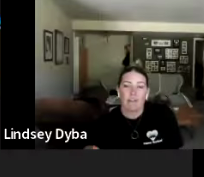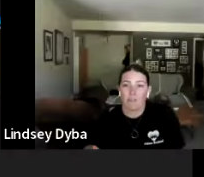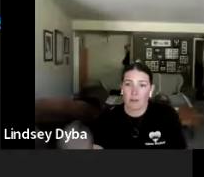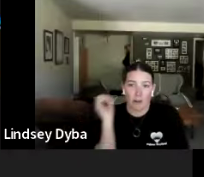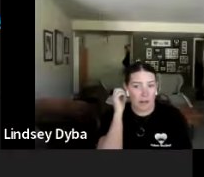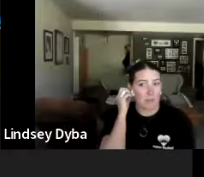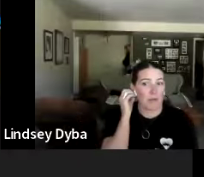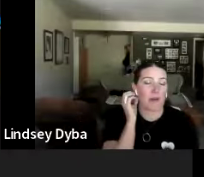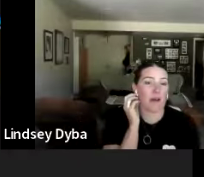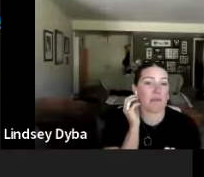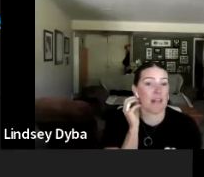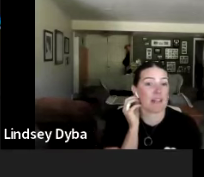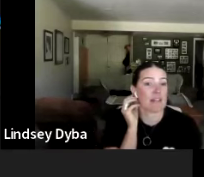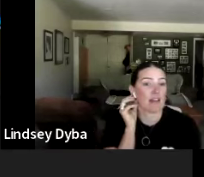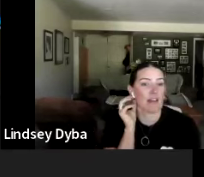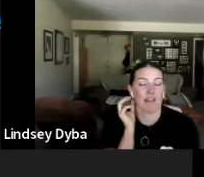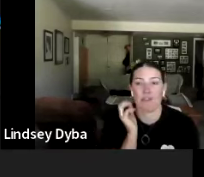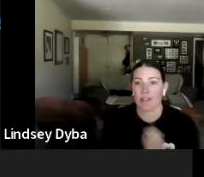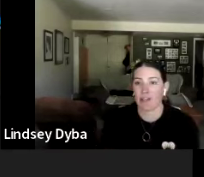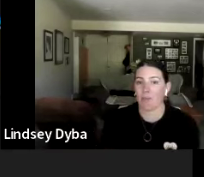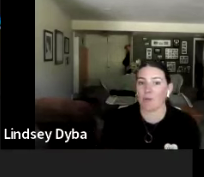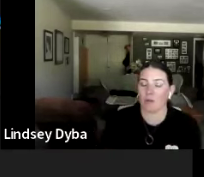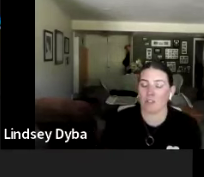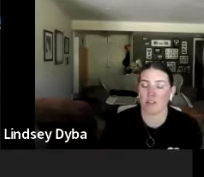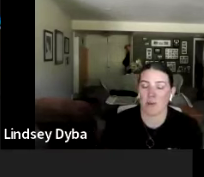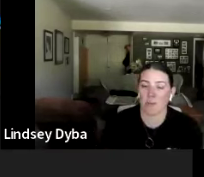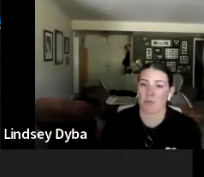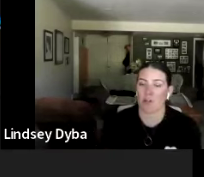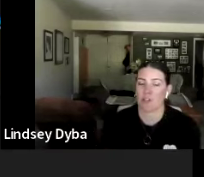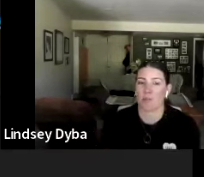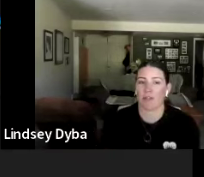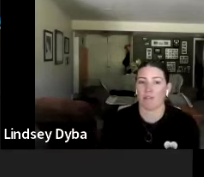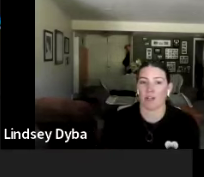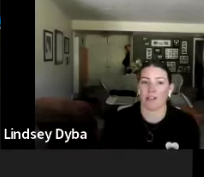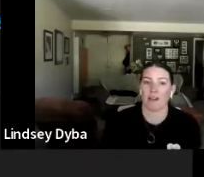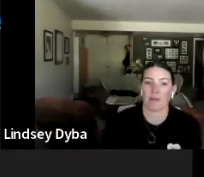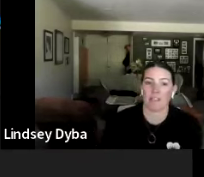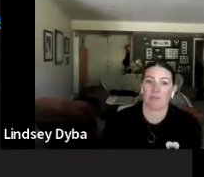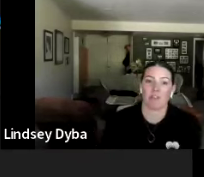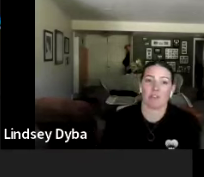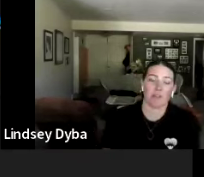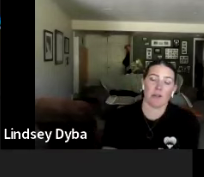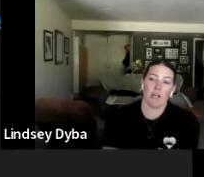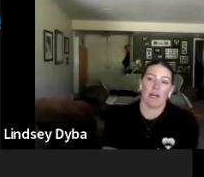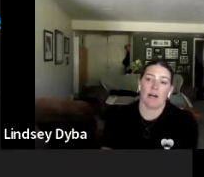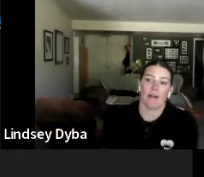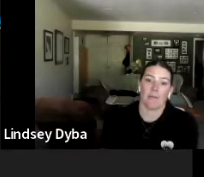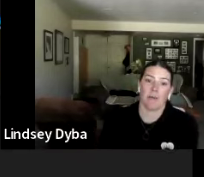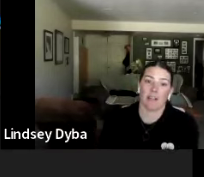Yeah, if I can figure out how to unmute. Yes, and if any Capital Coalition members want to jump in for anything I missed, please